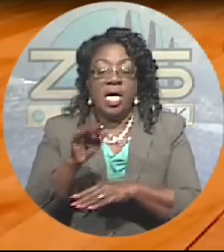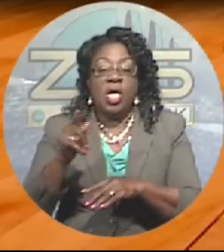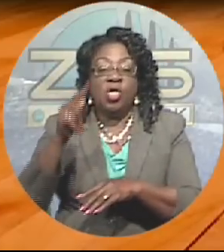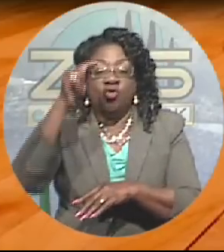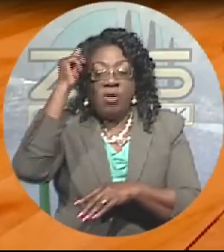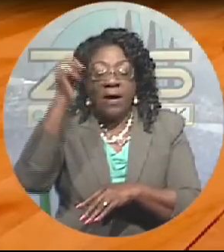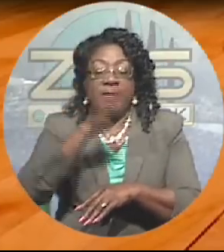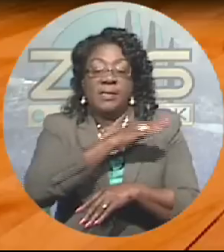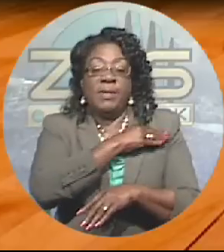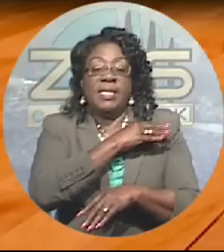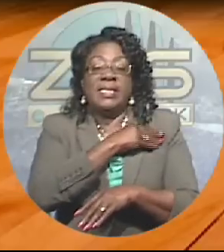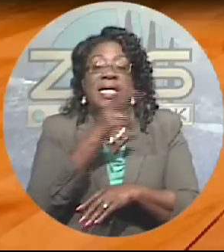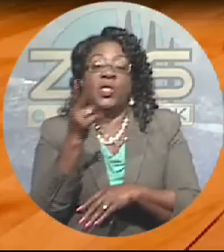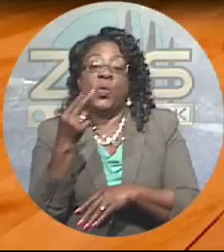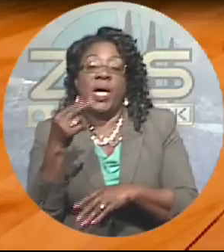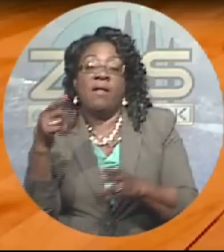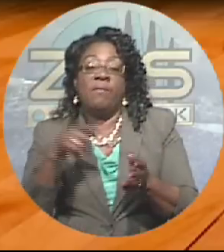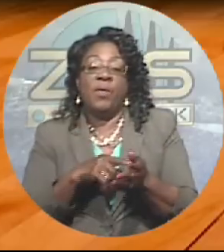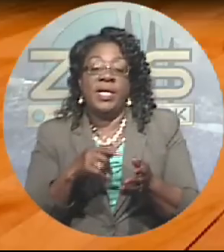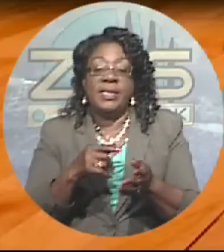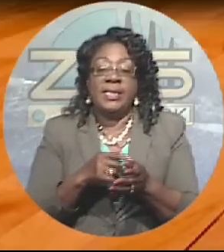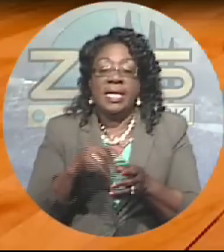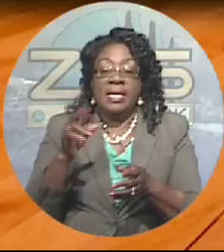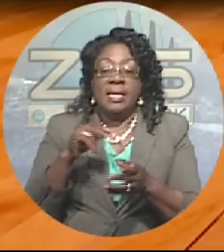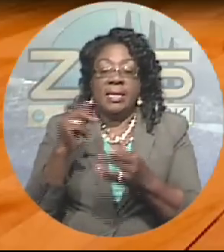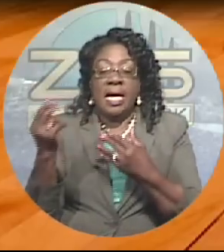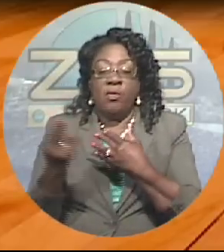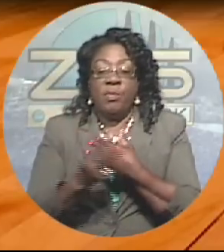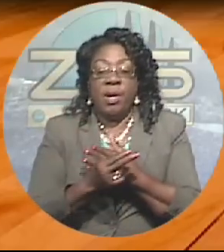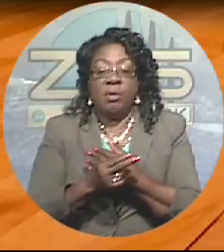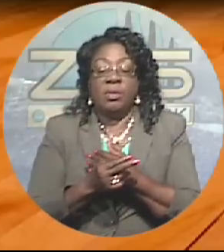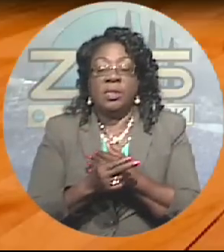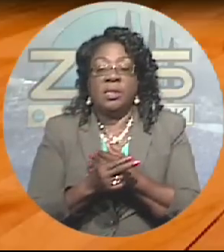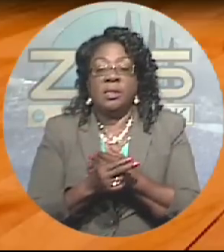Travis Munnings had 12 points and 9 boards for Louisiana